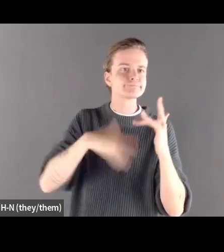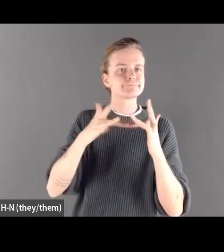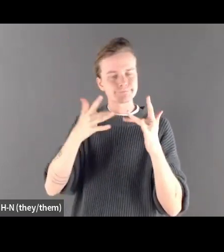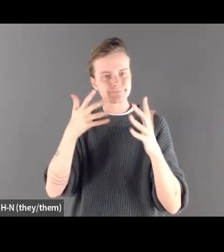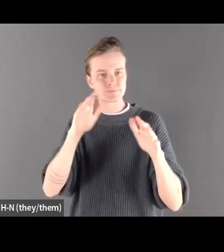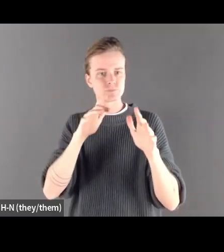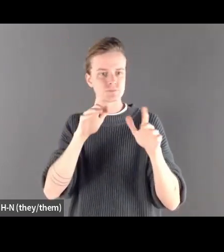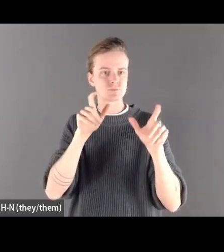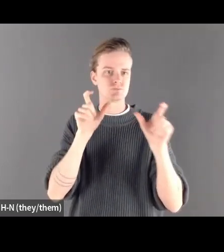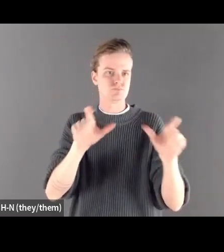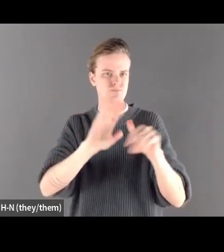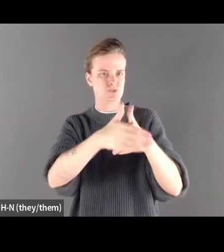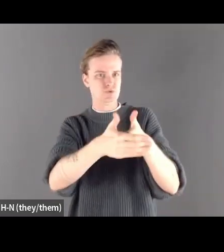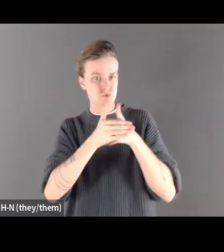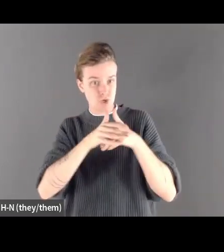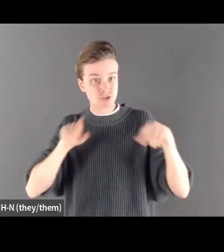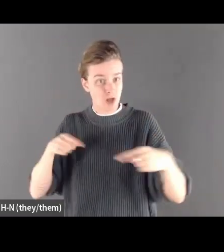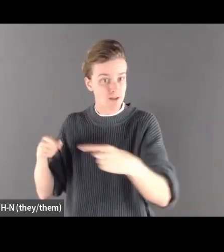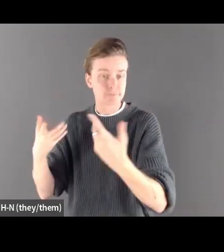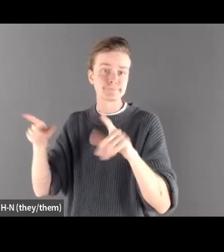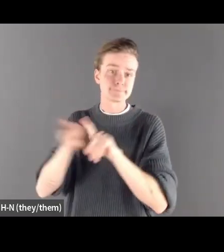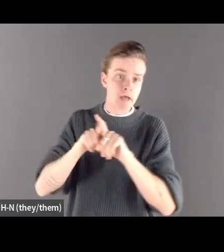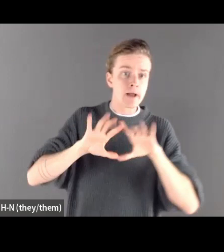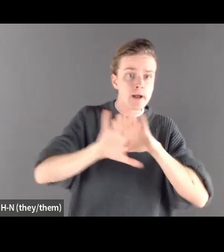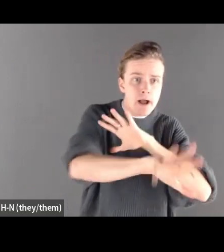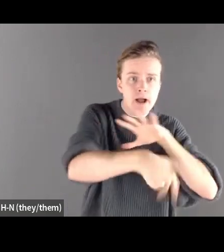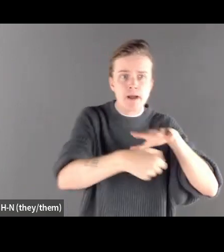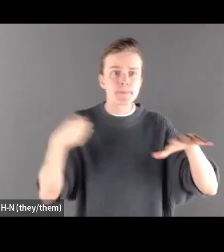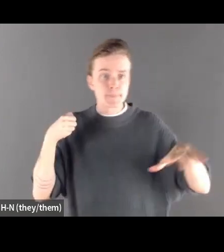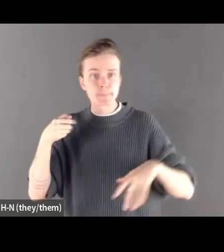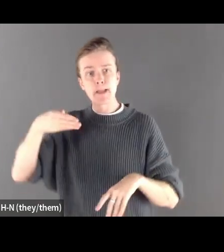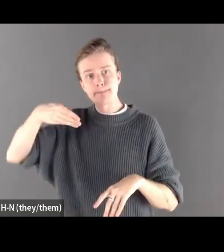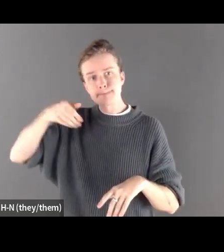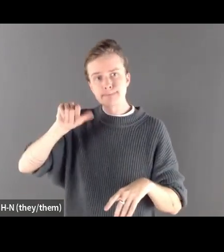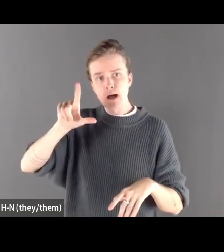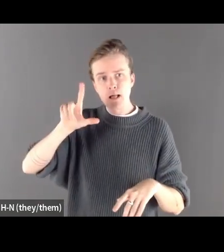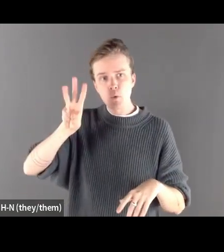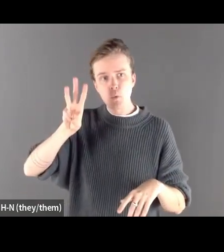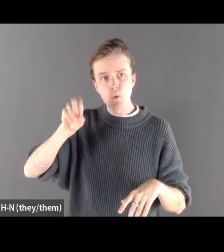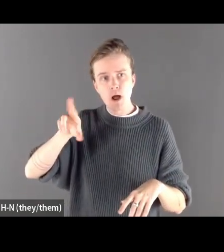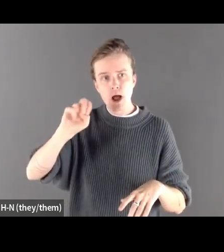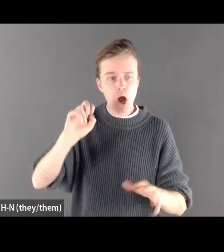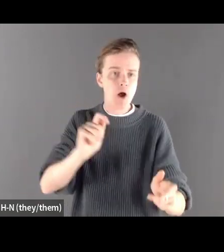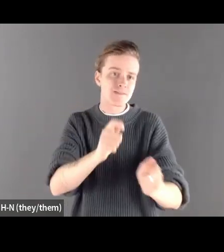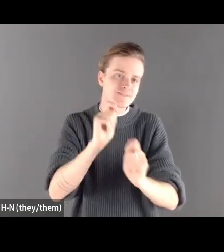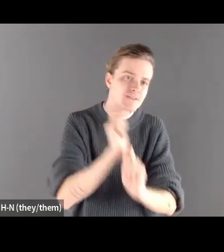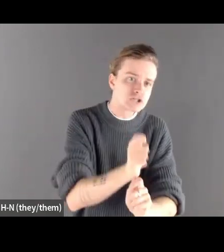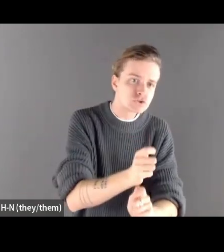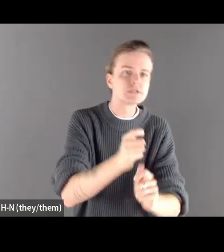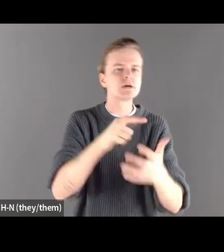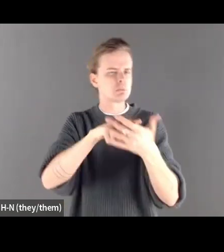ransomware, password attacks, NGOs are often targeted by offensive cyber capabilities such as spyware.